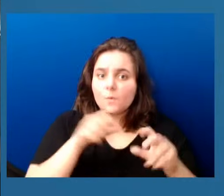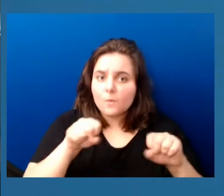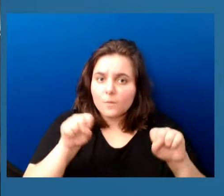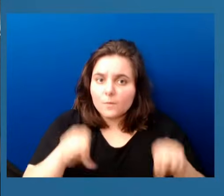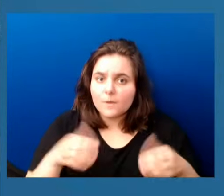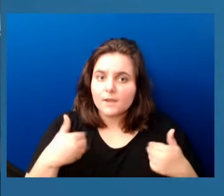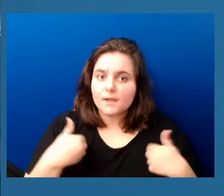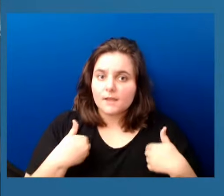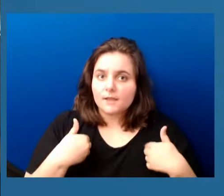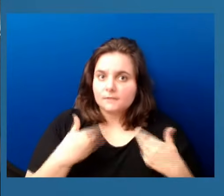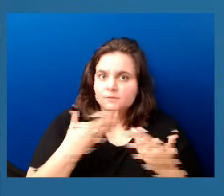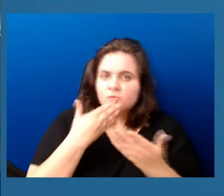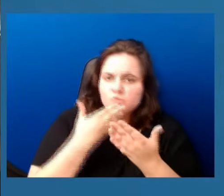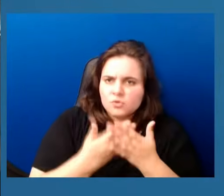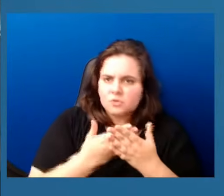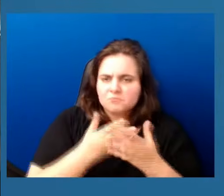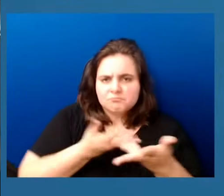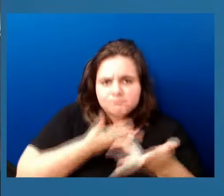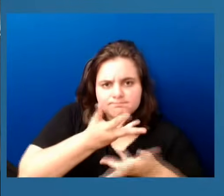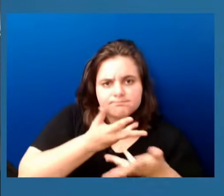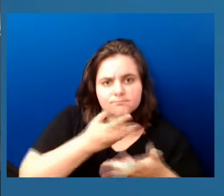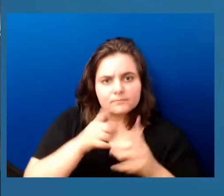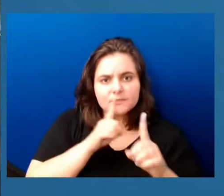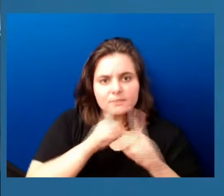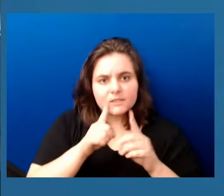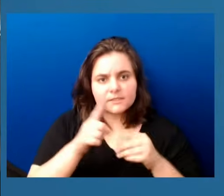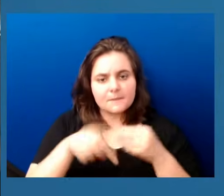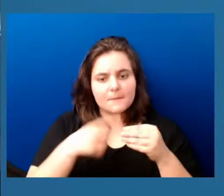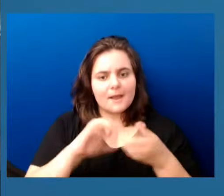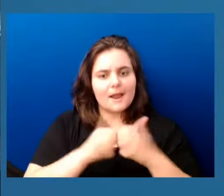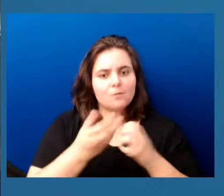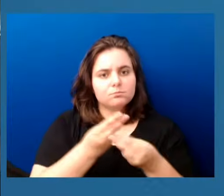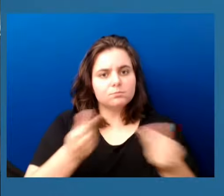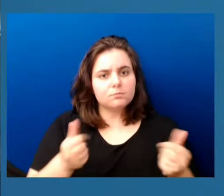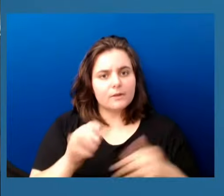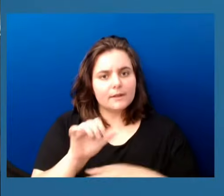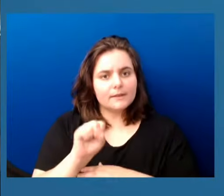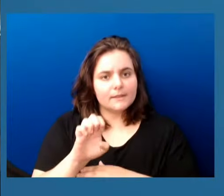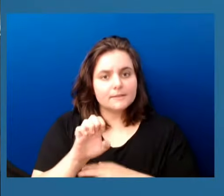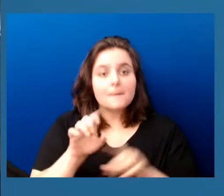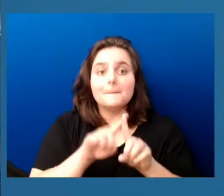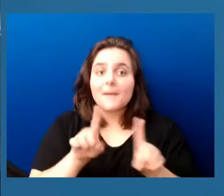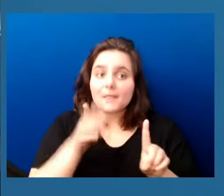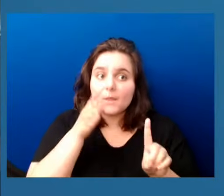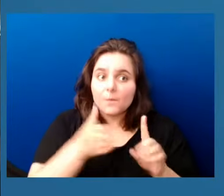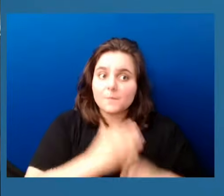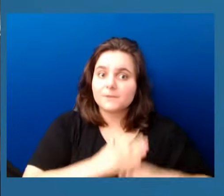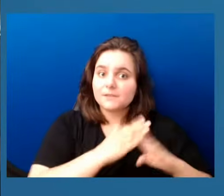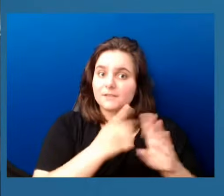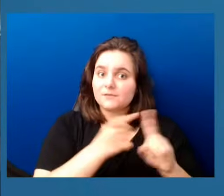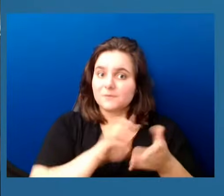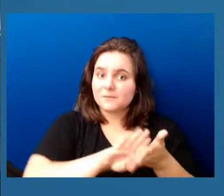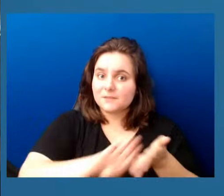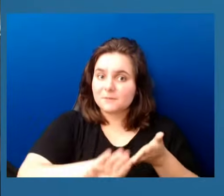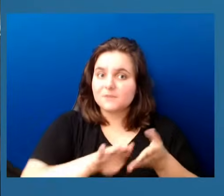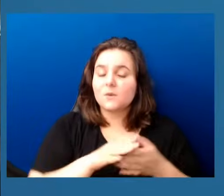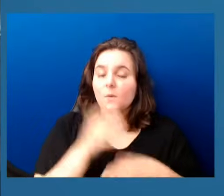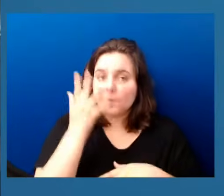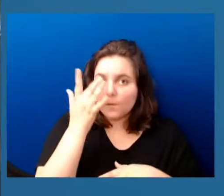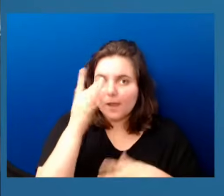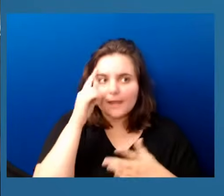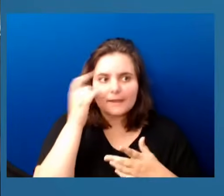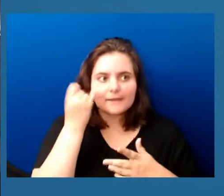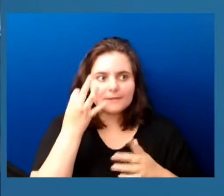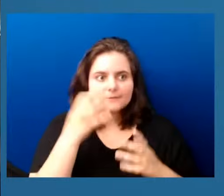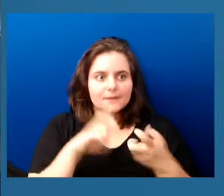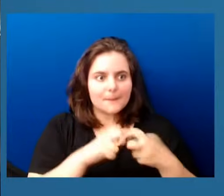case. However, these cases will be protected from dismissal when there are errors in that